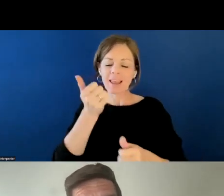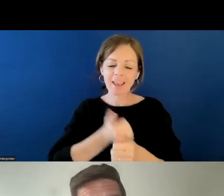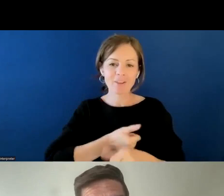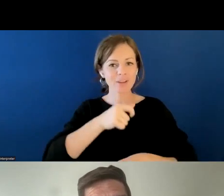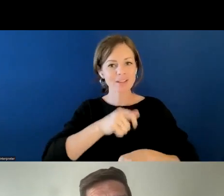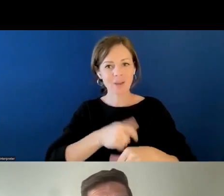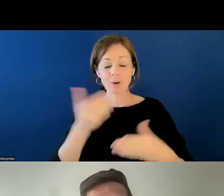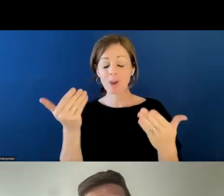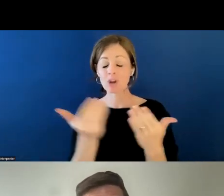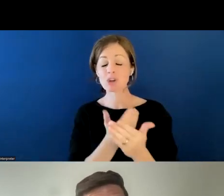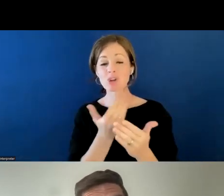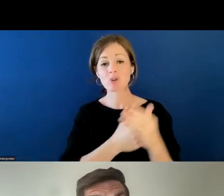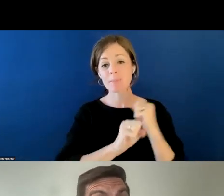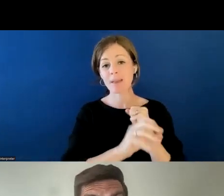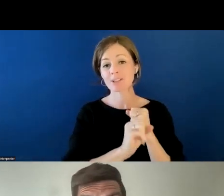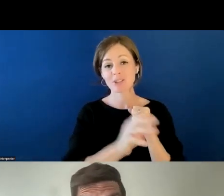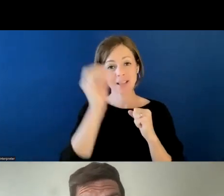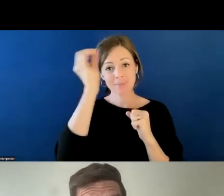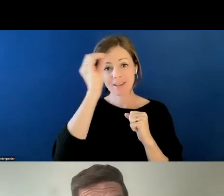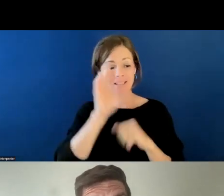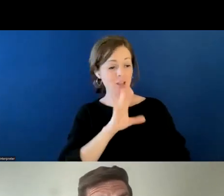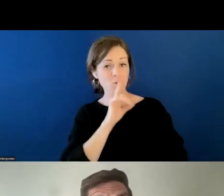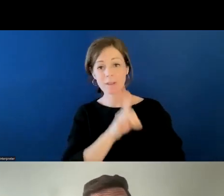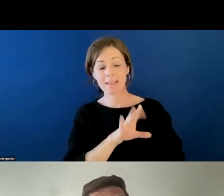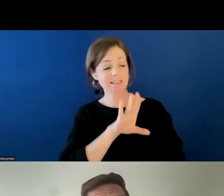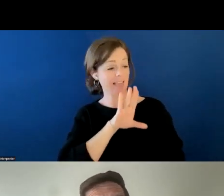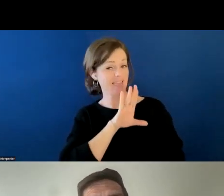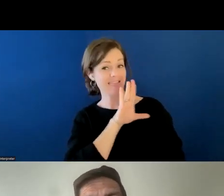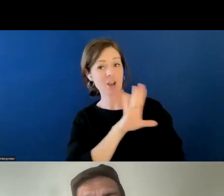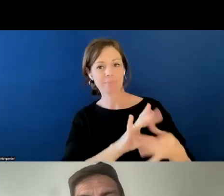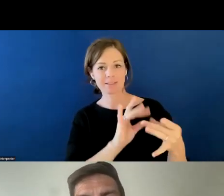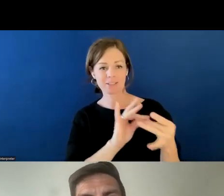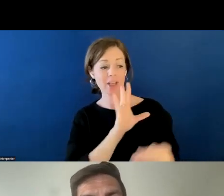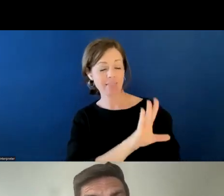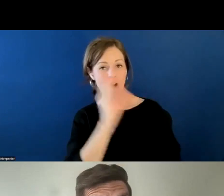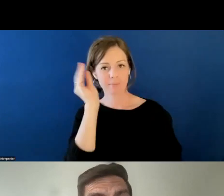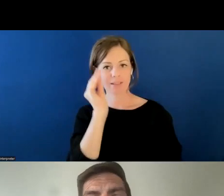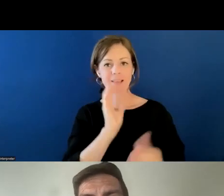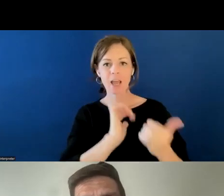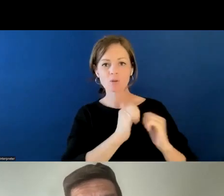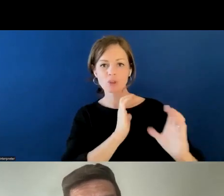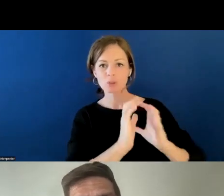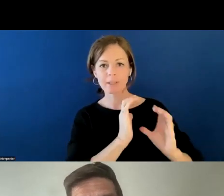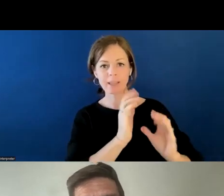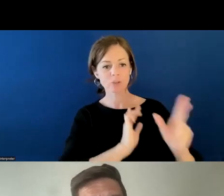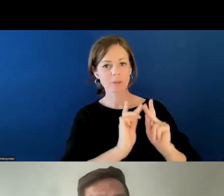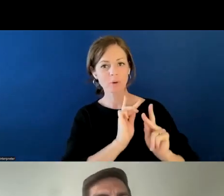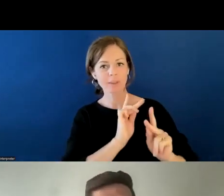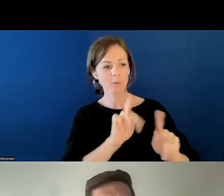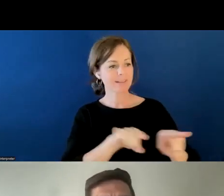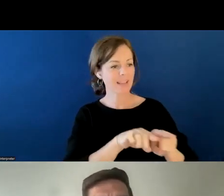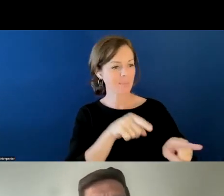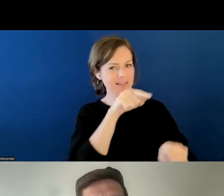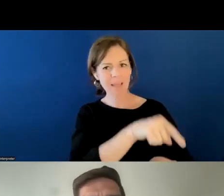new messaging that really is their messages, communicating to people just like them, which is really great, which is